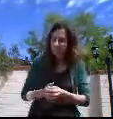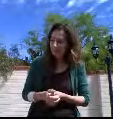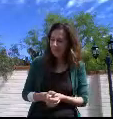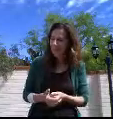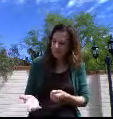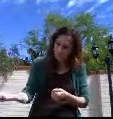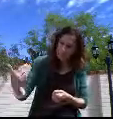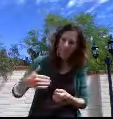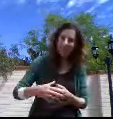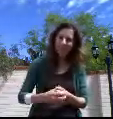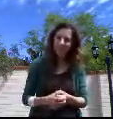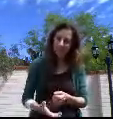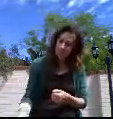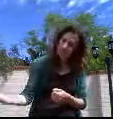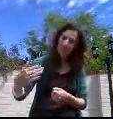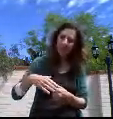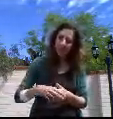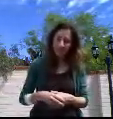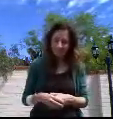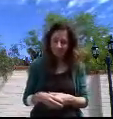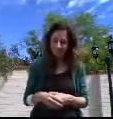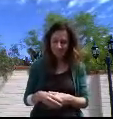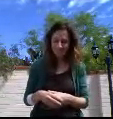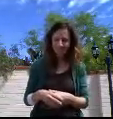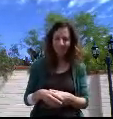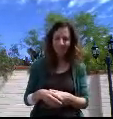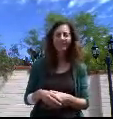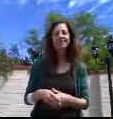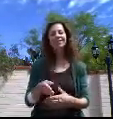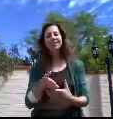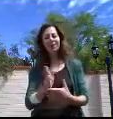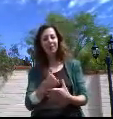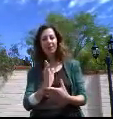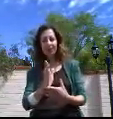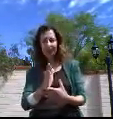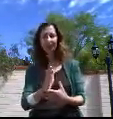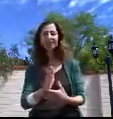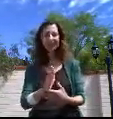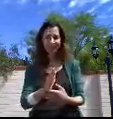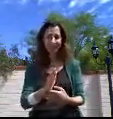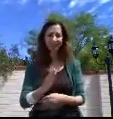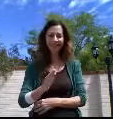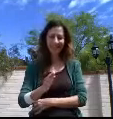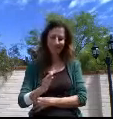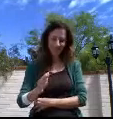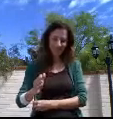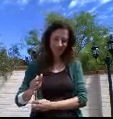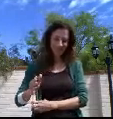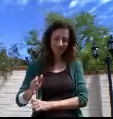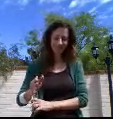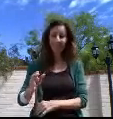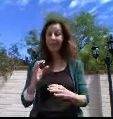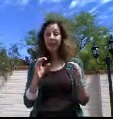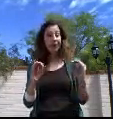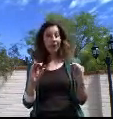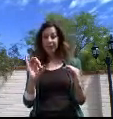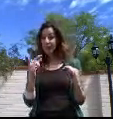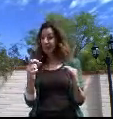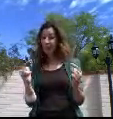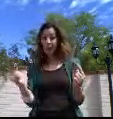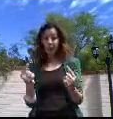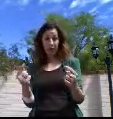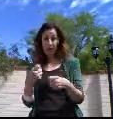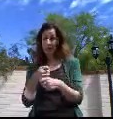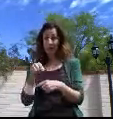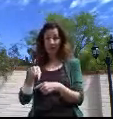You can do it. Come on. Come on. All right. No